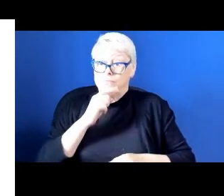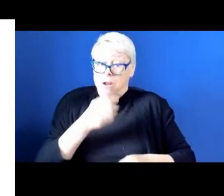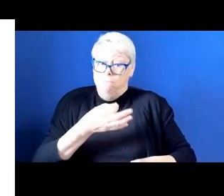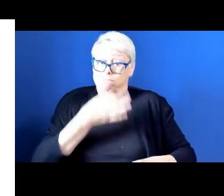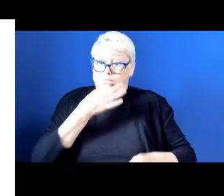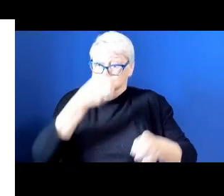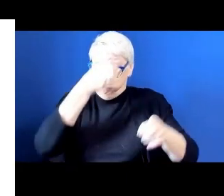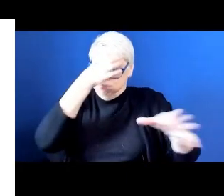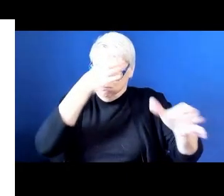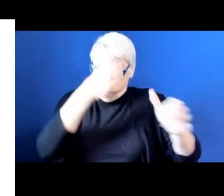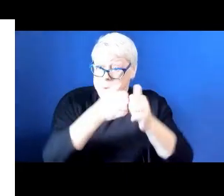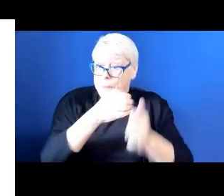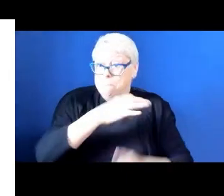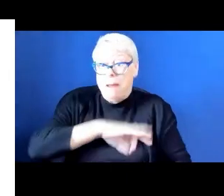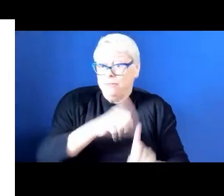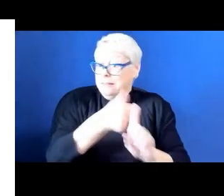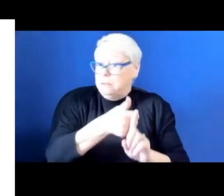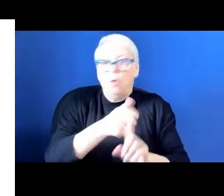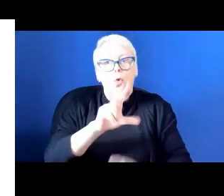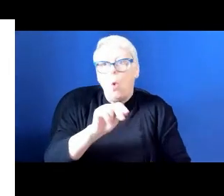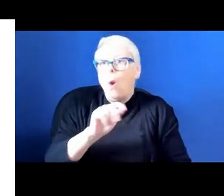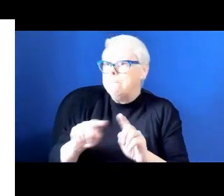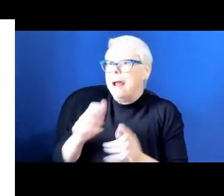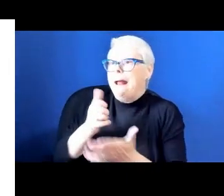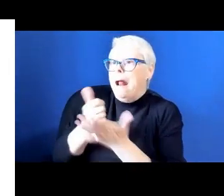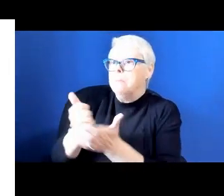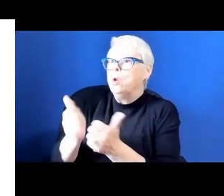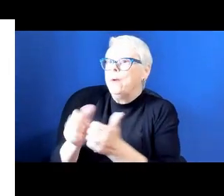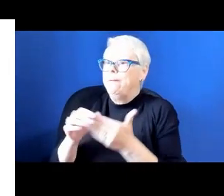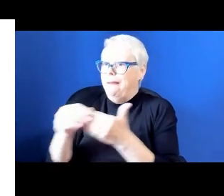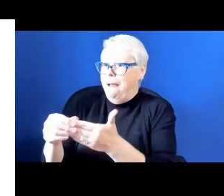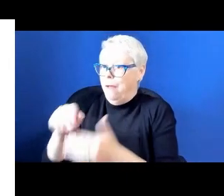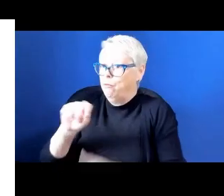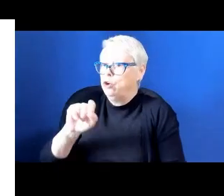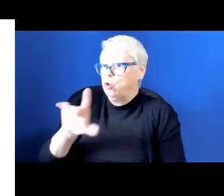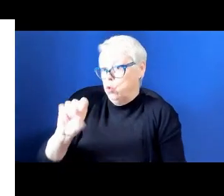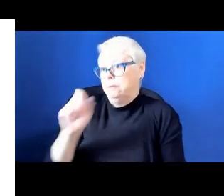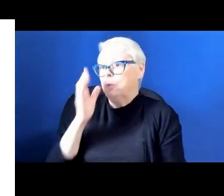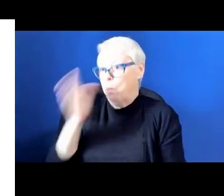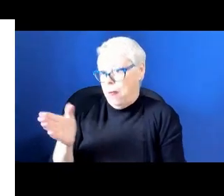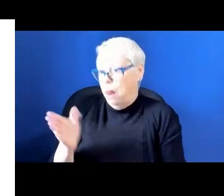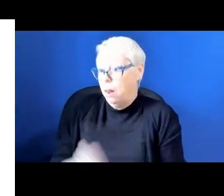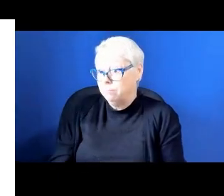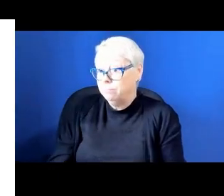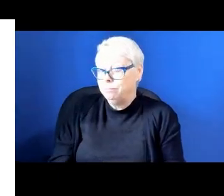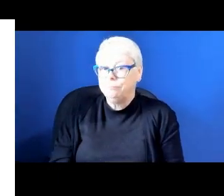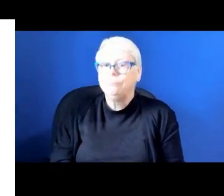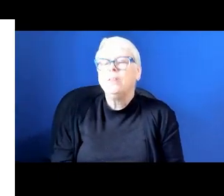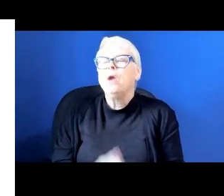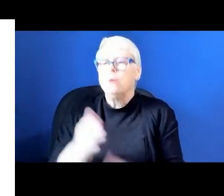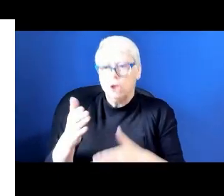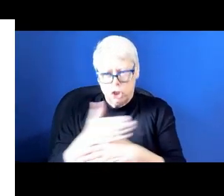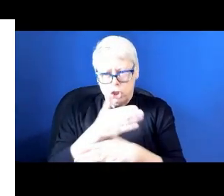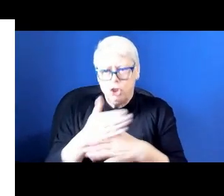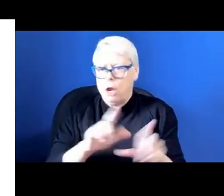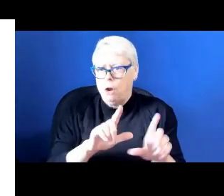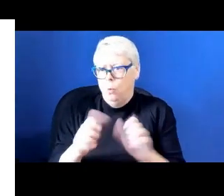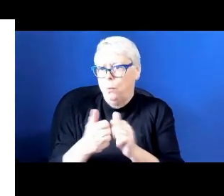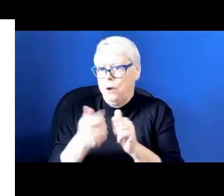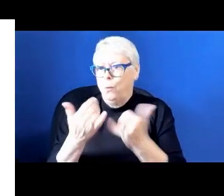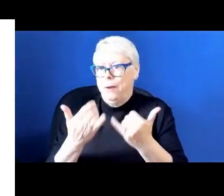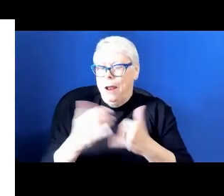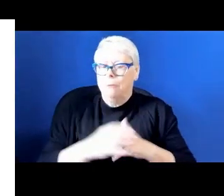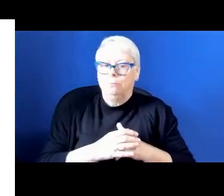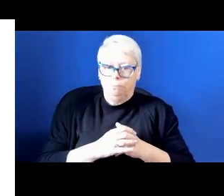the benefits themselves, but we can provide the guidance to you on the tool itself. Let me share the